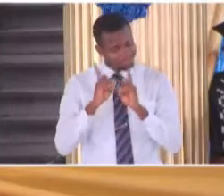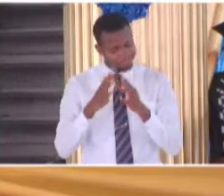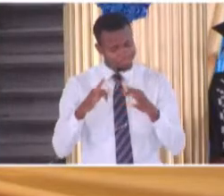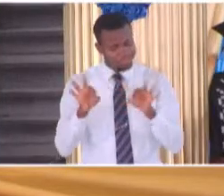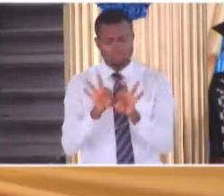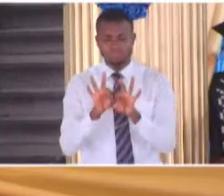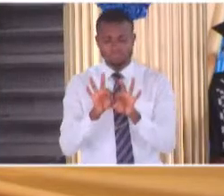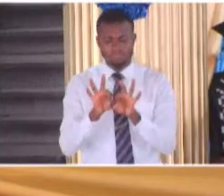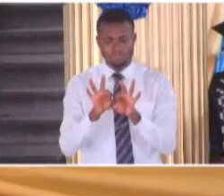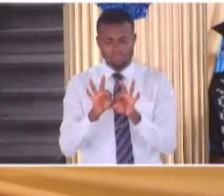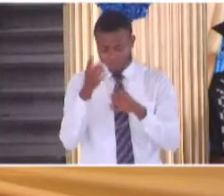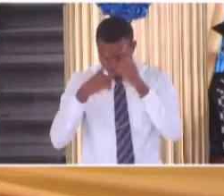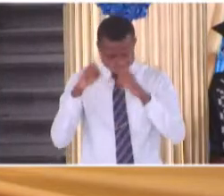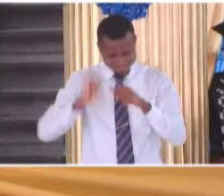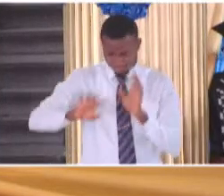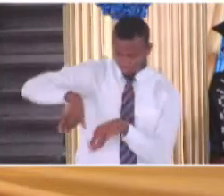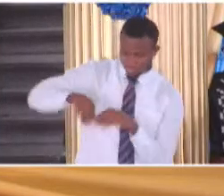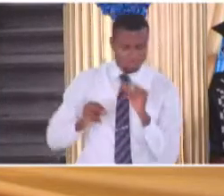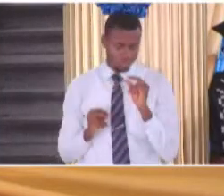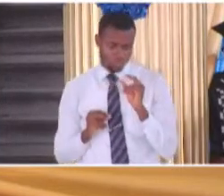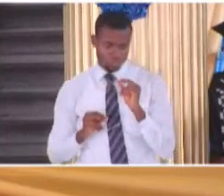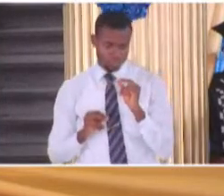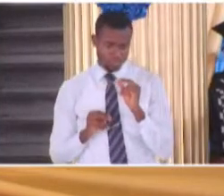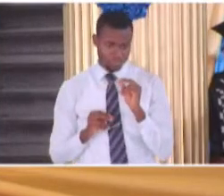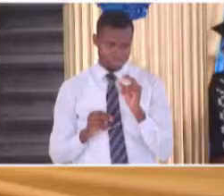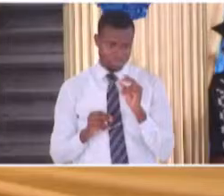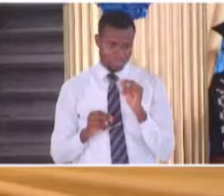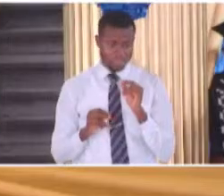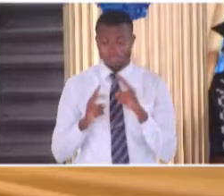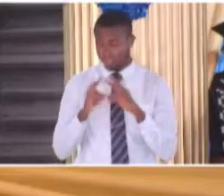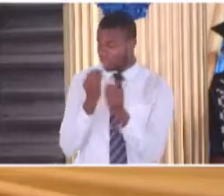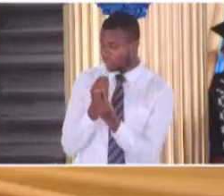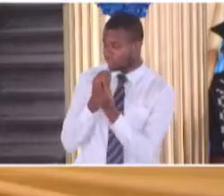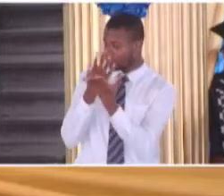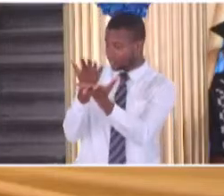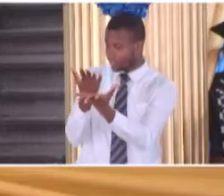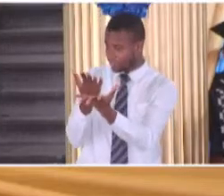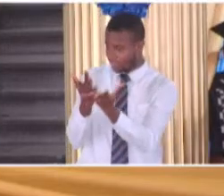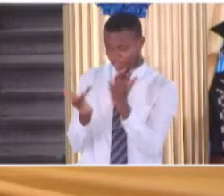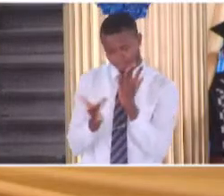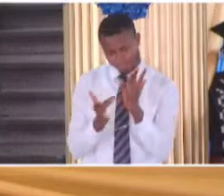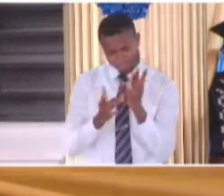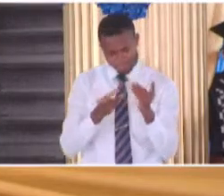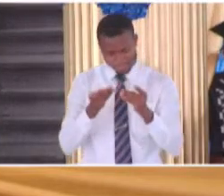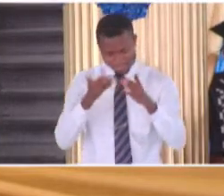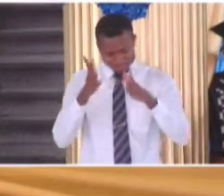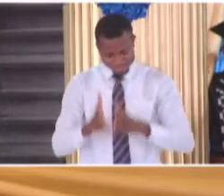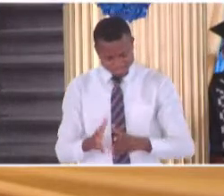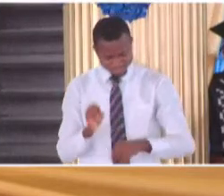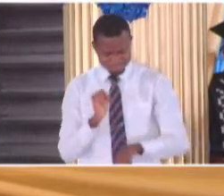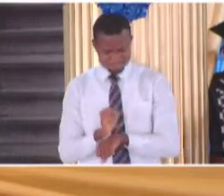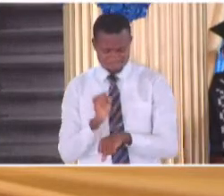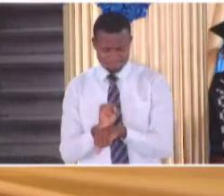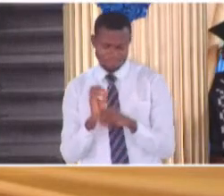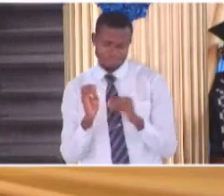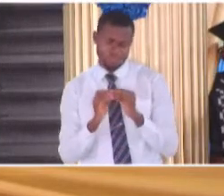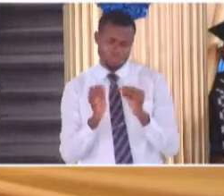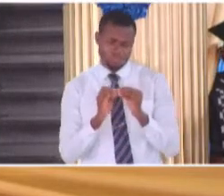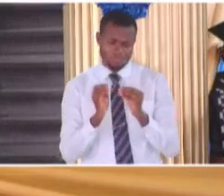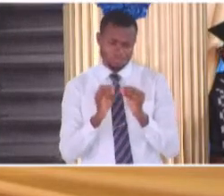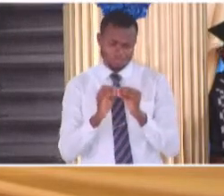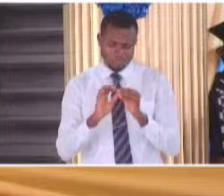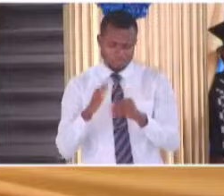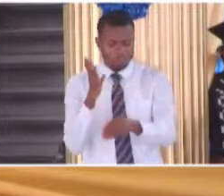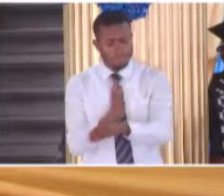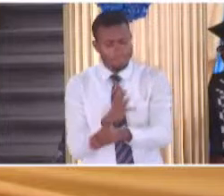be overstated. The Information Technology Directorate has worked tirelessly to enhance the